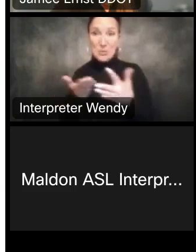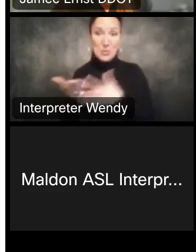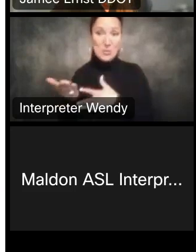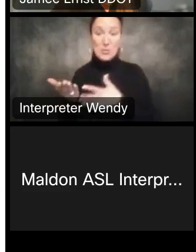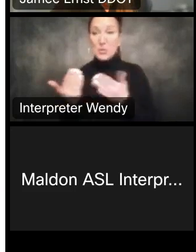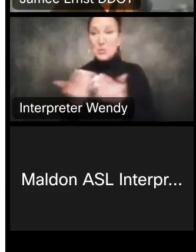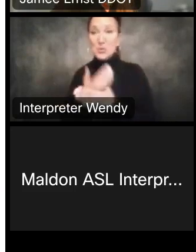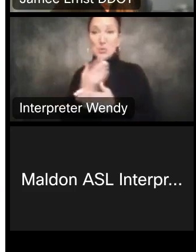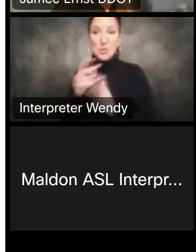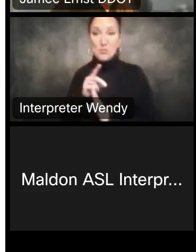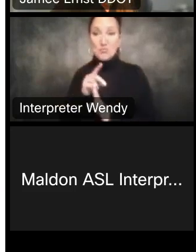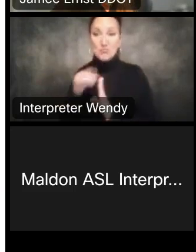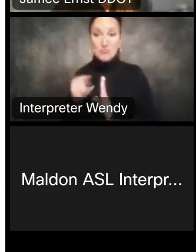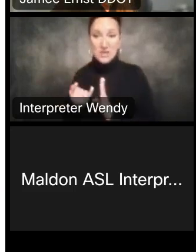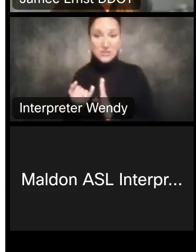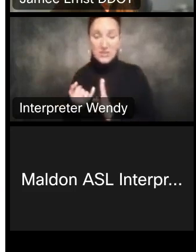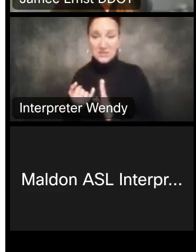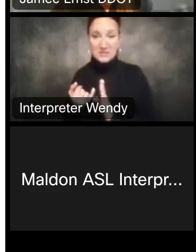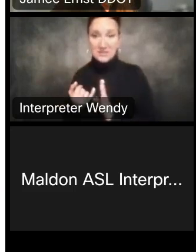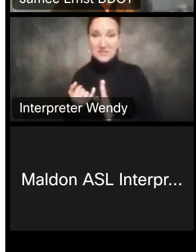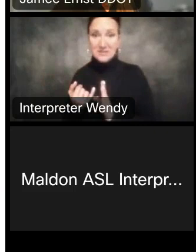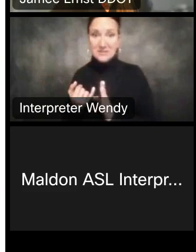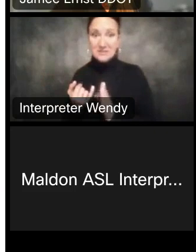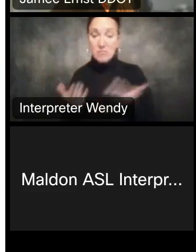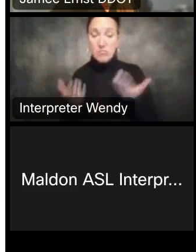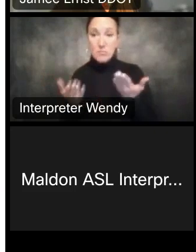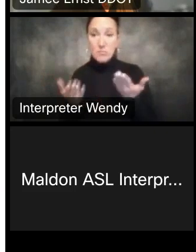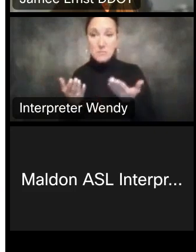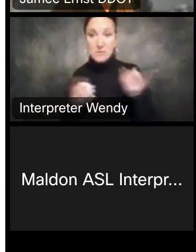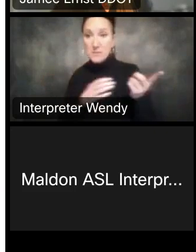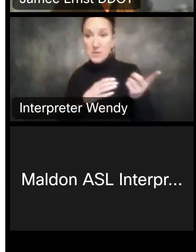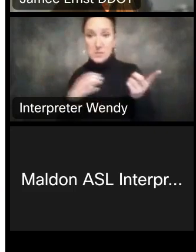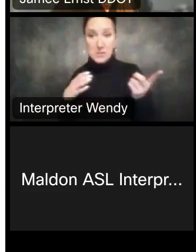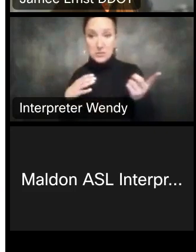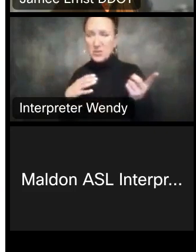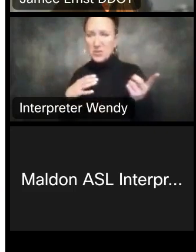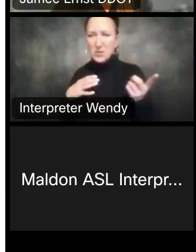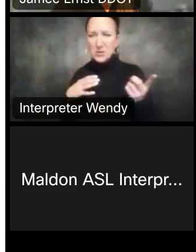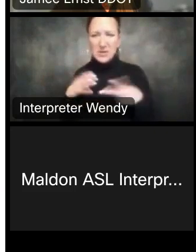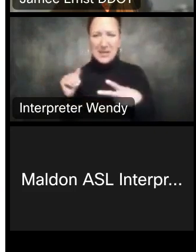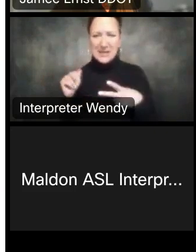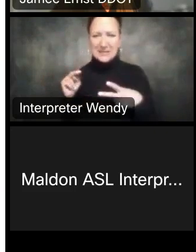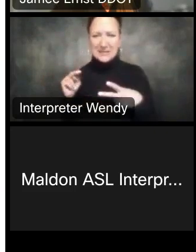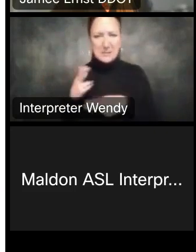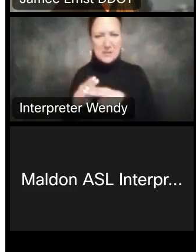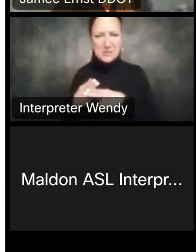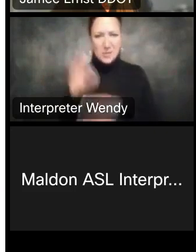new project. And I think some commissioner for some ANC mentioned that's why are we spending $50 million